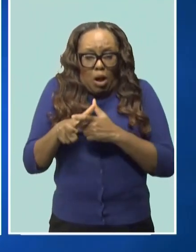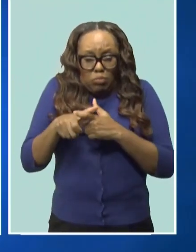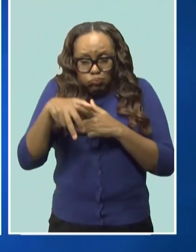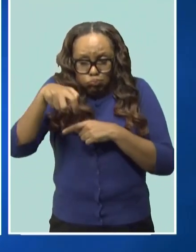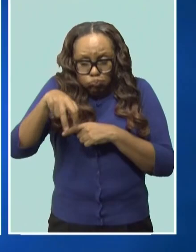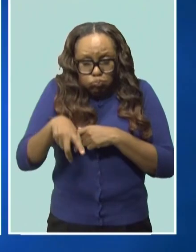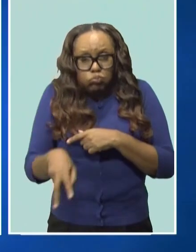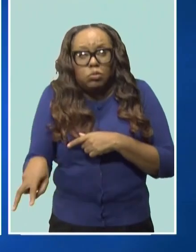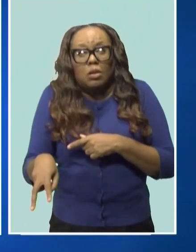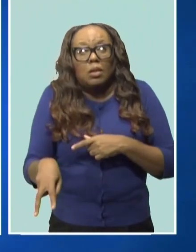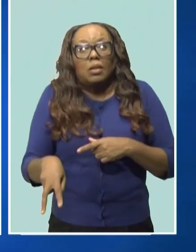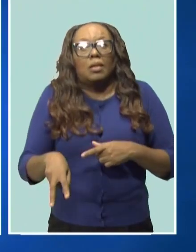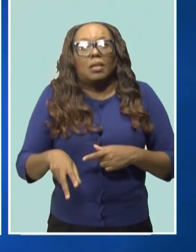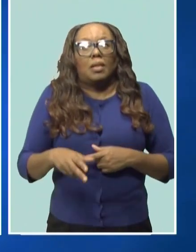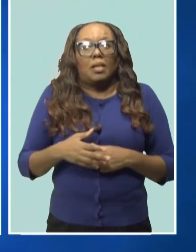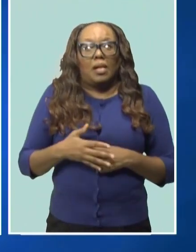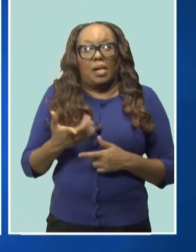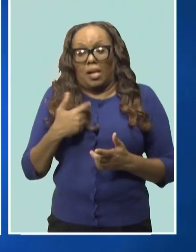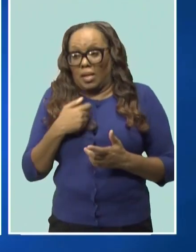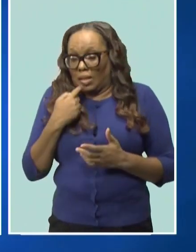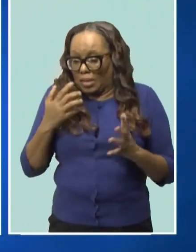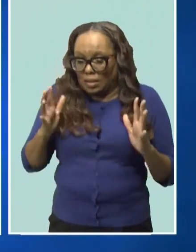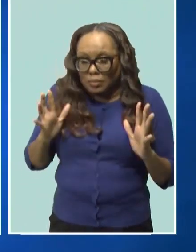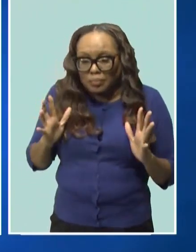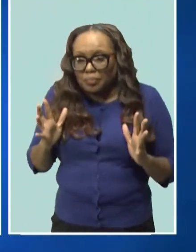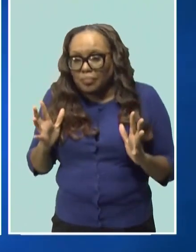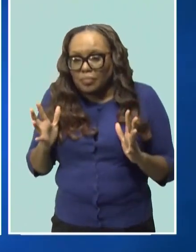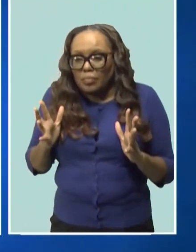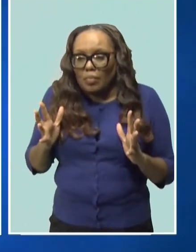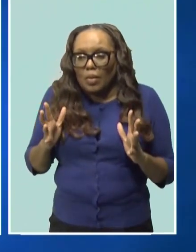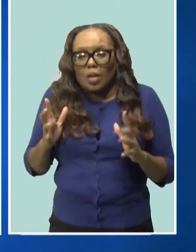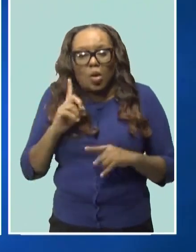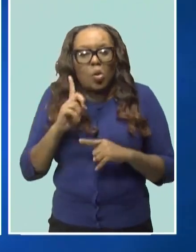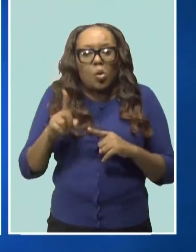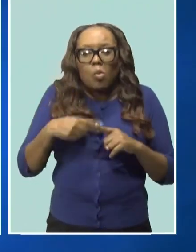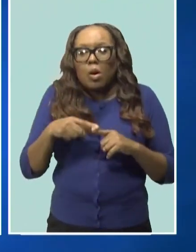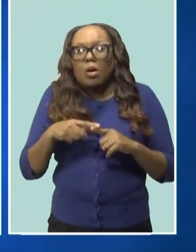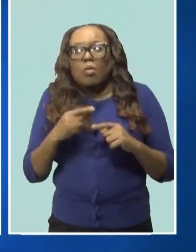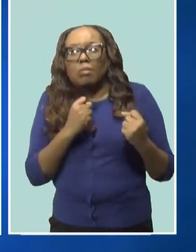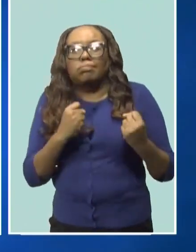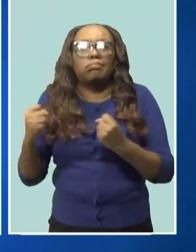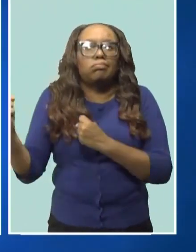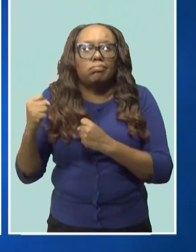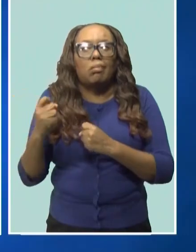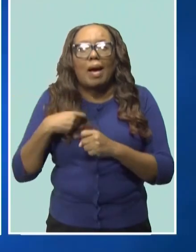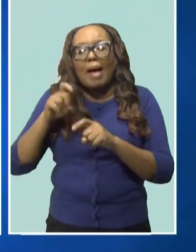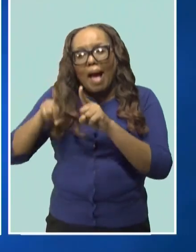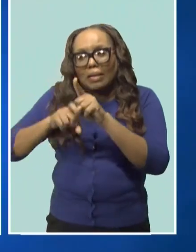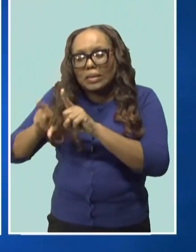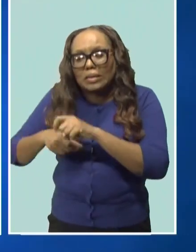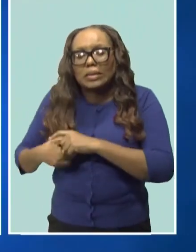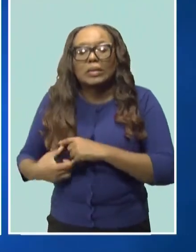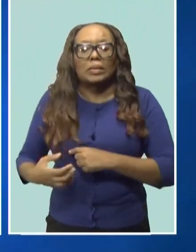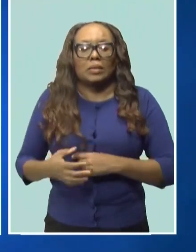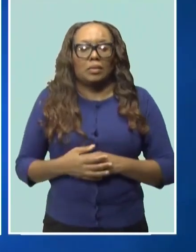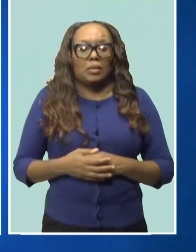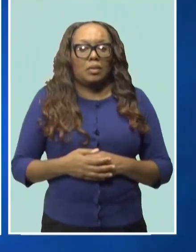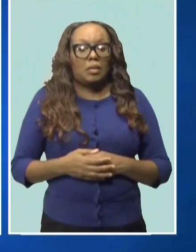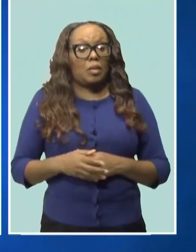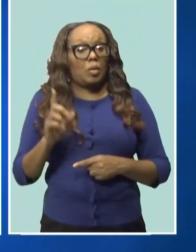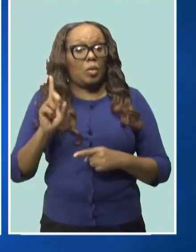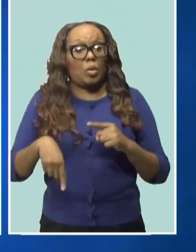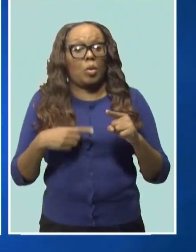only asking questions when we were well on our way. As the news broke, Charles would be the